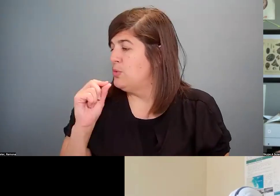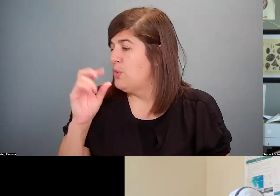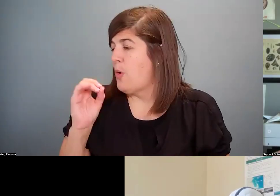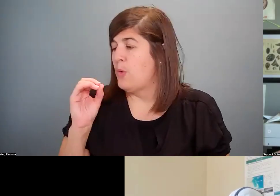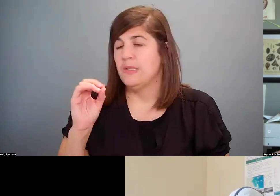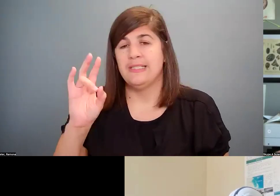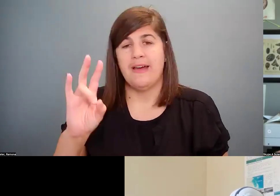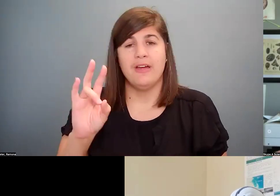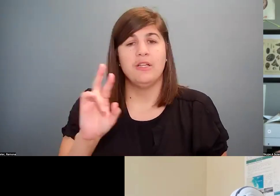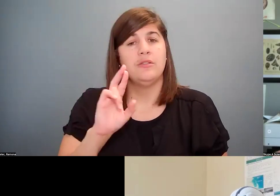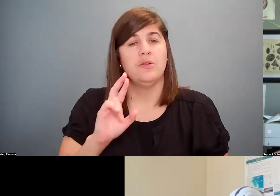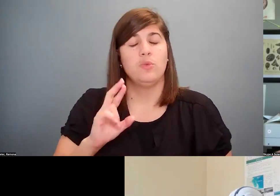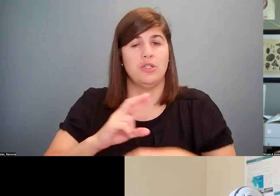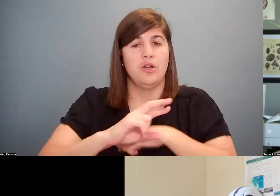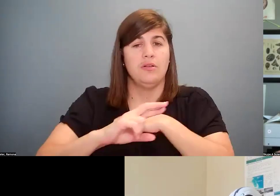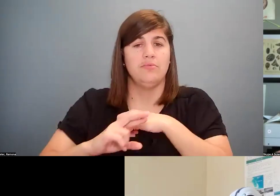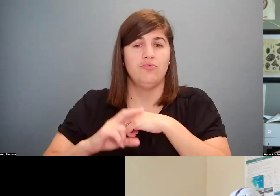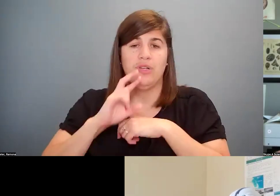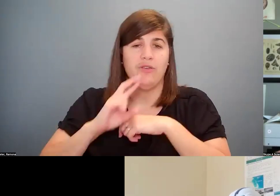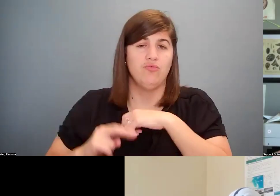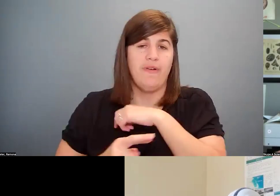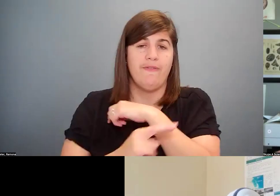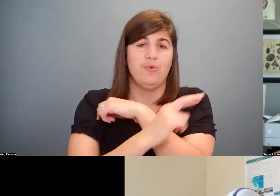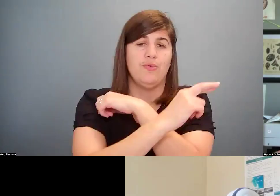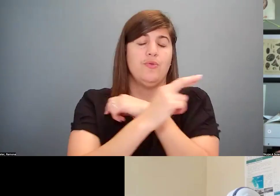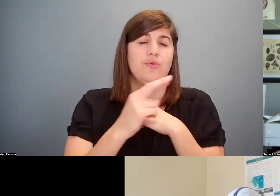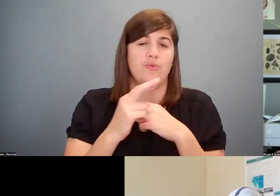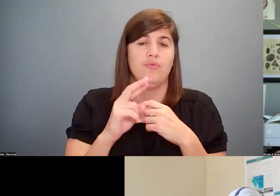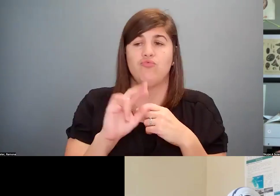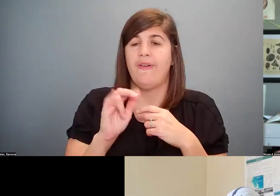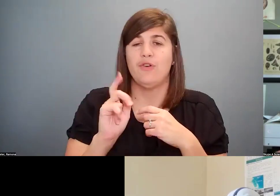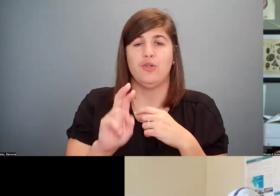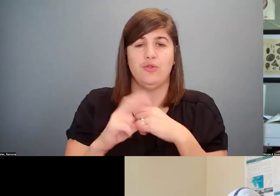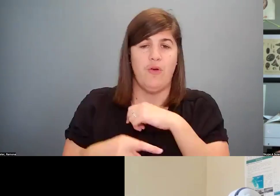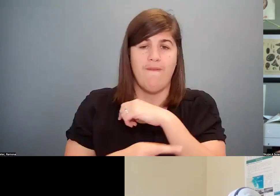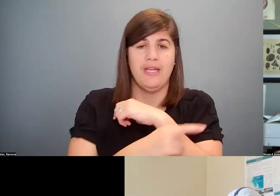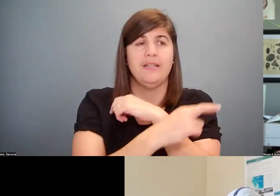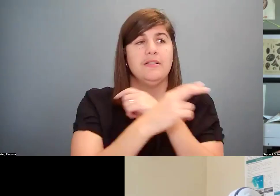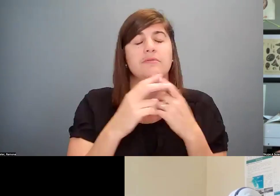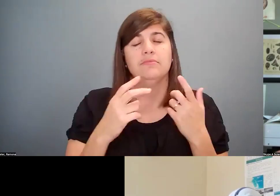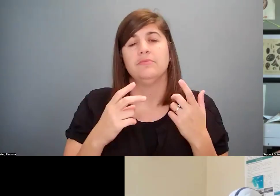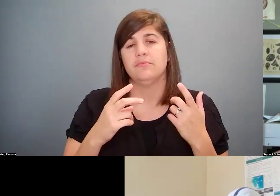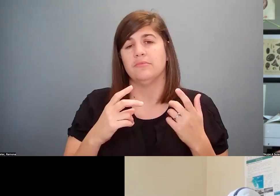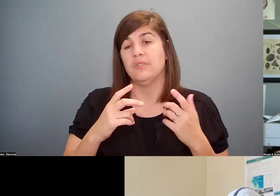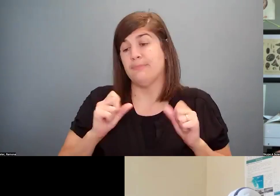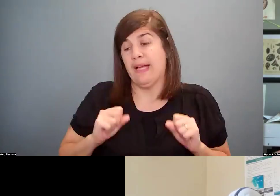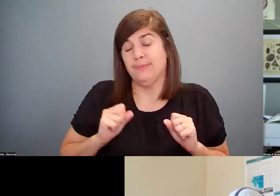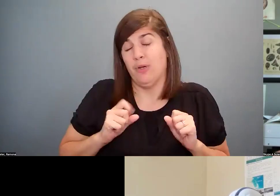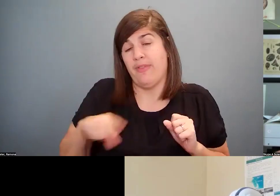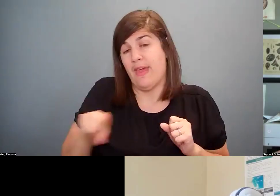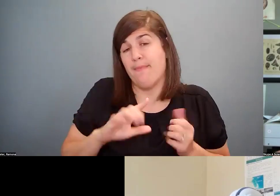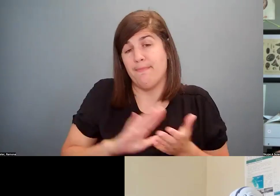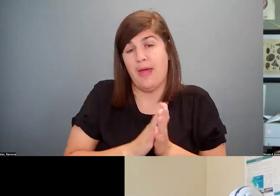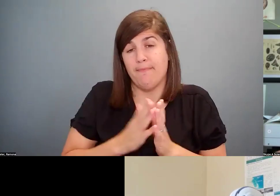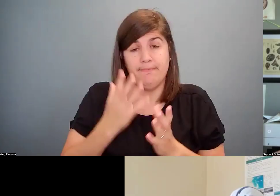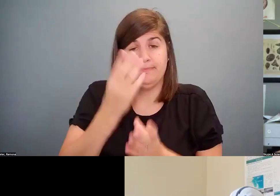type of river dolphin that went extinct. So it's very possible for a whale species to go extinct within our